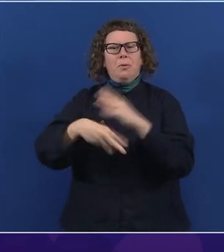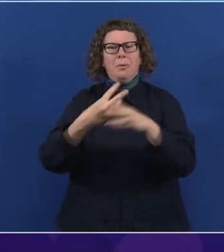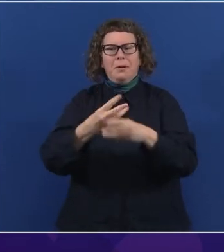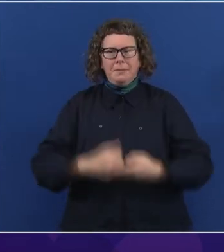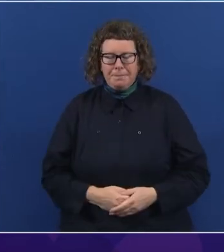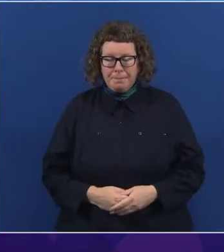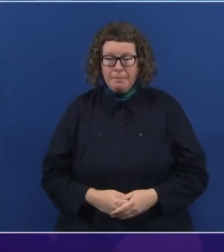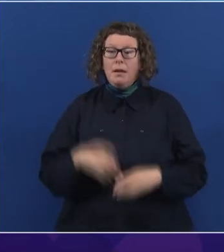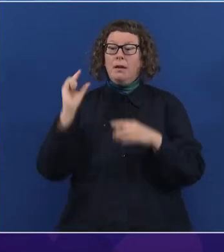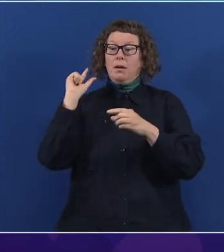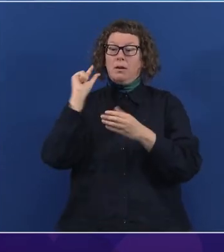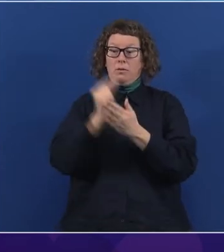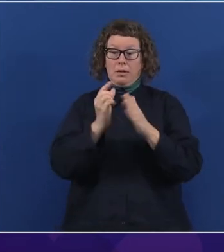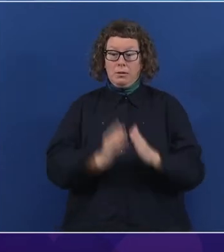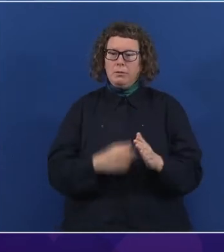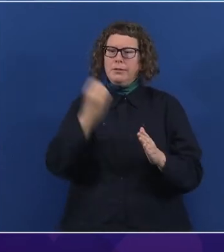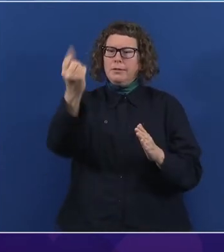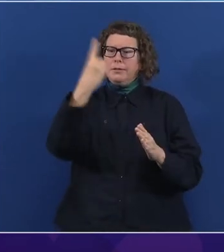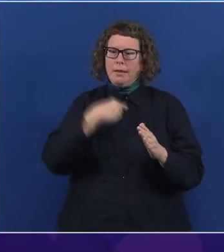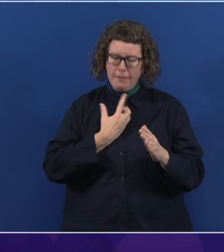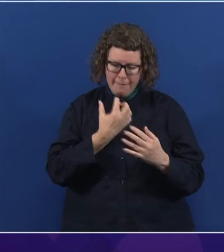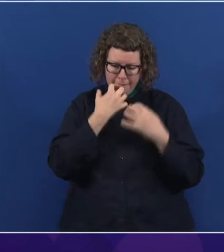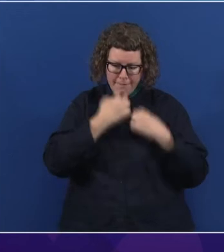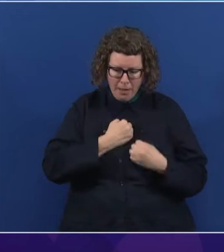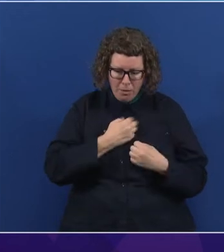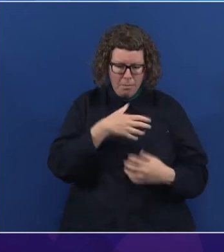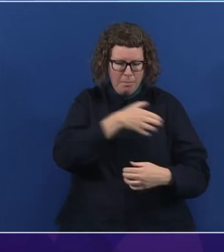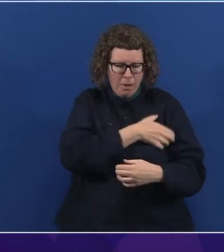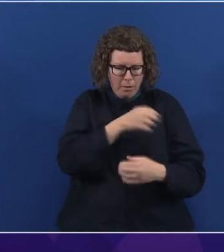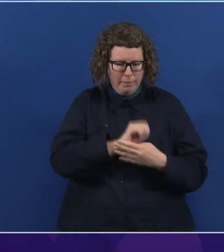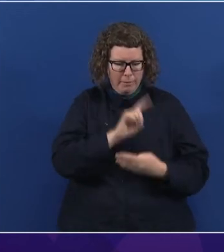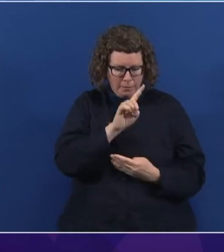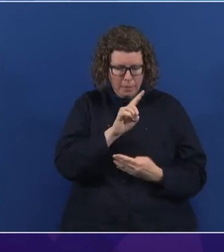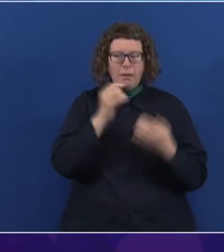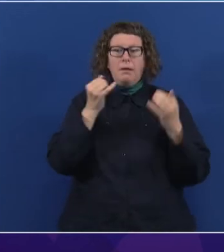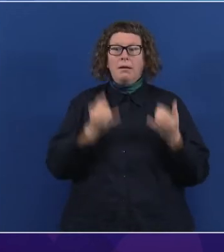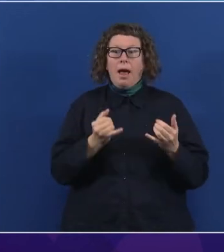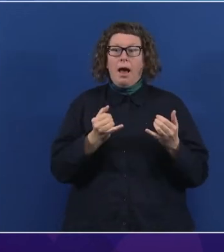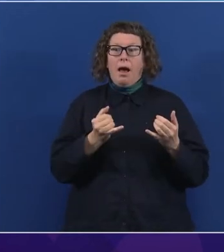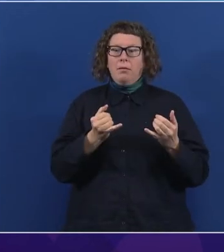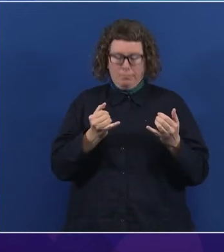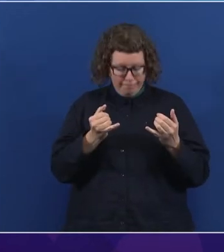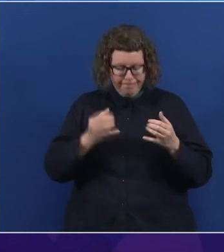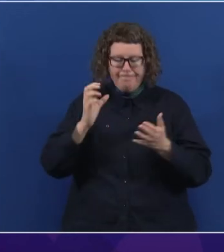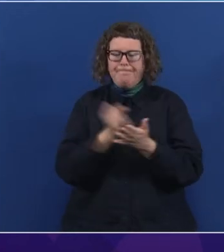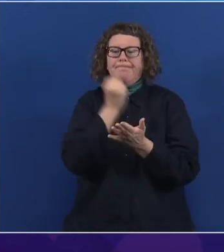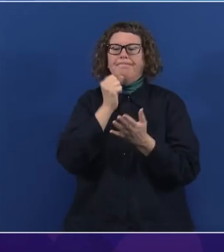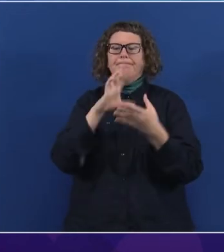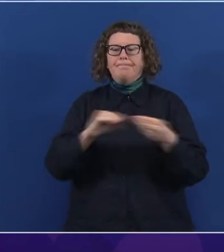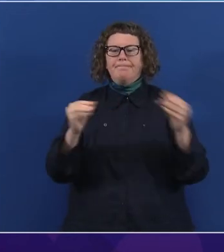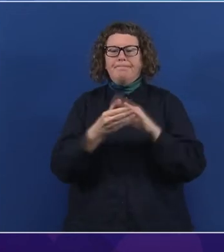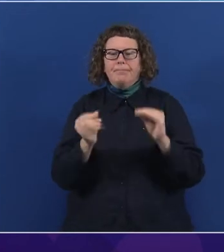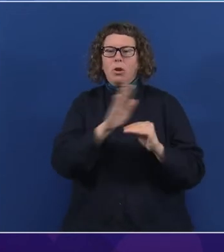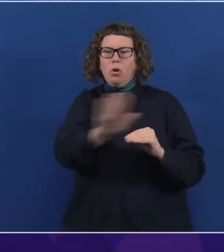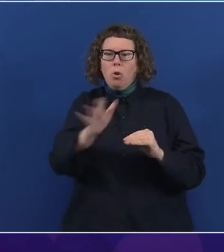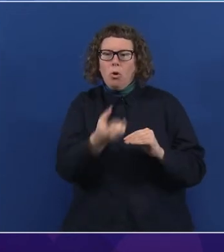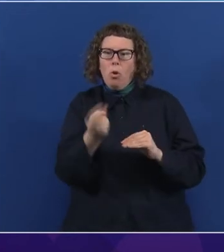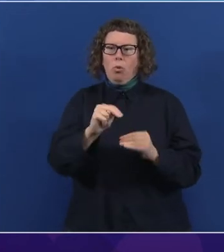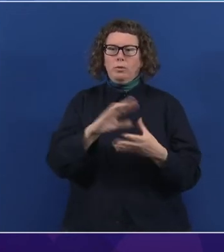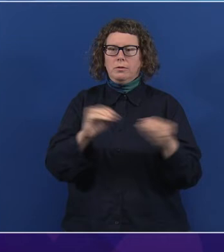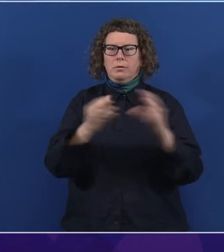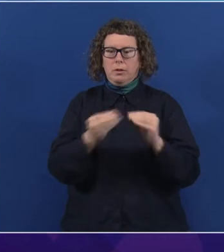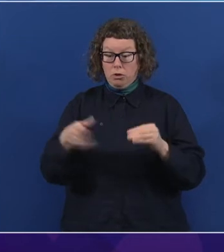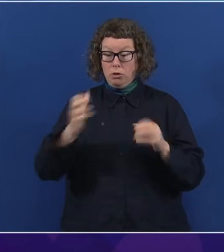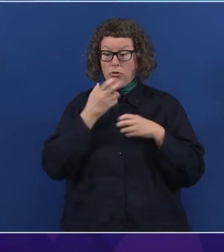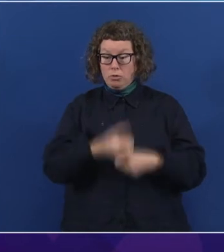As a graduate, you've already understood the value and power of education. Now, more than ever, this is the chance to create your own story. Trust your